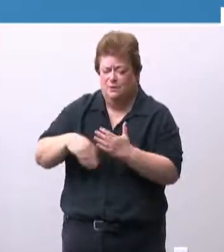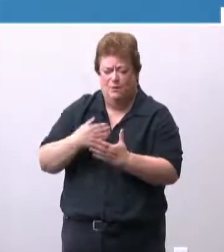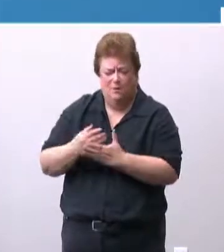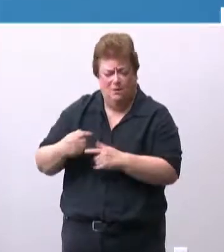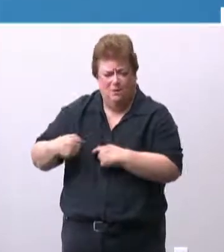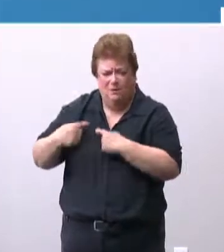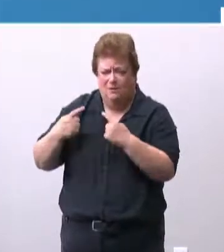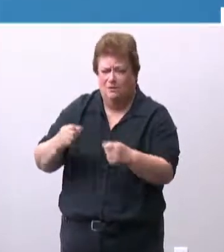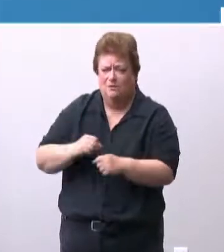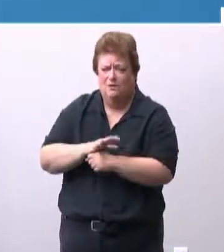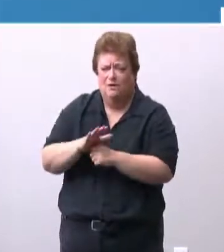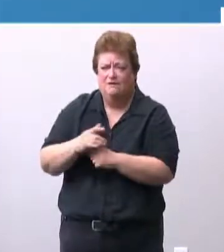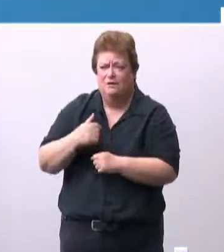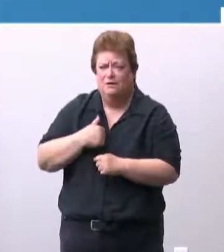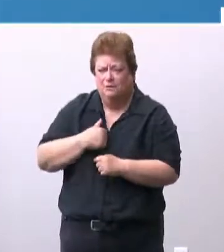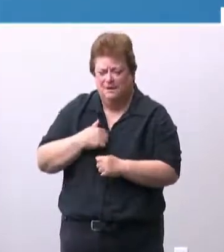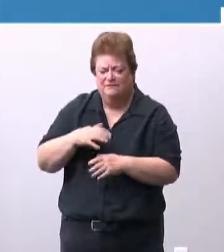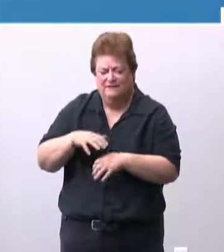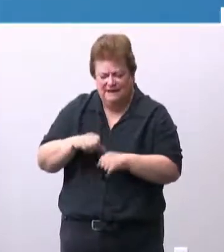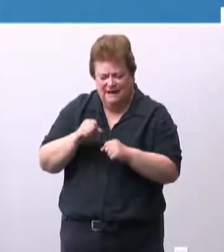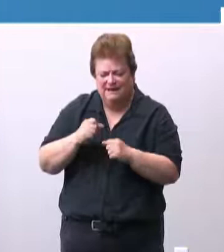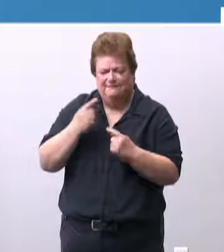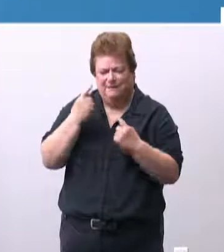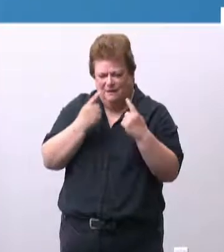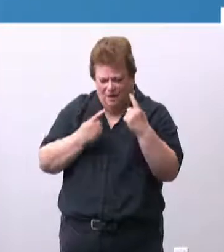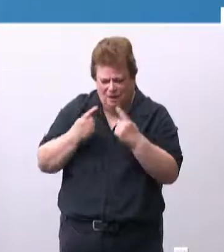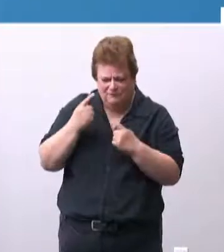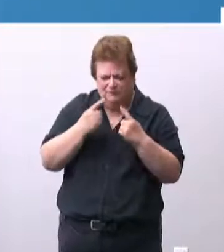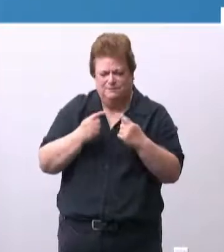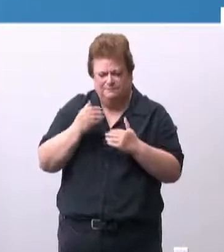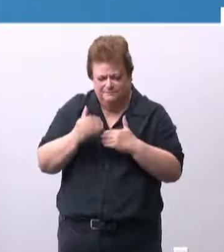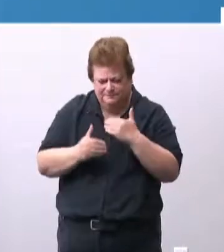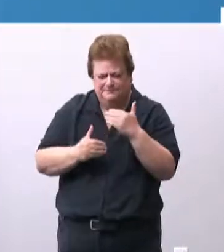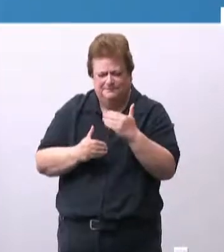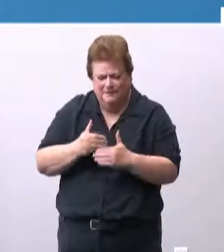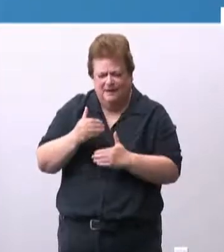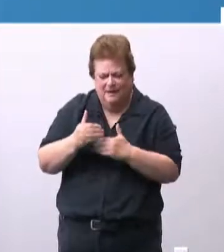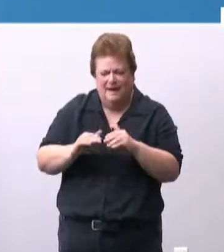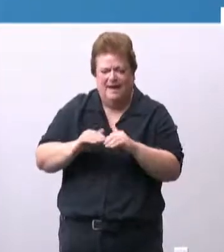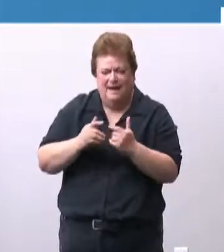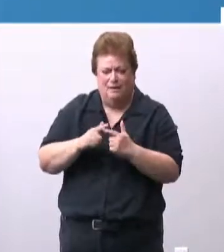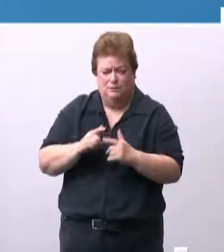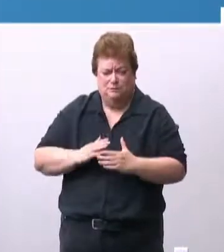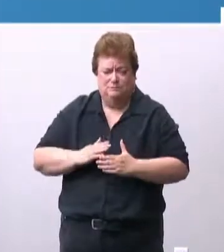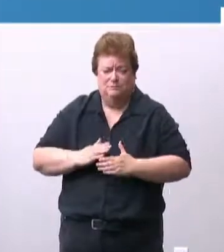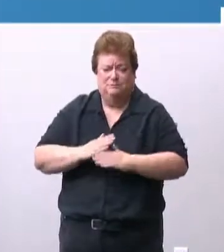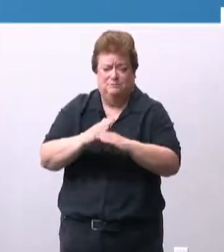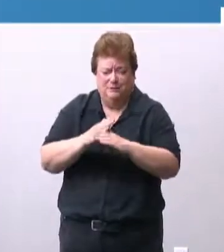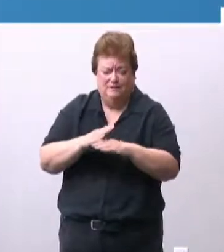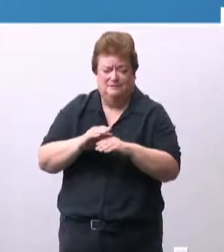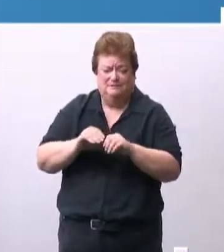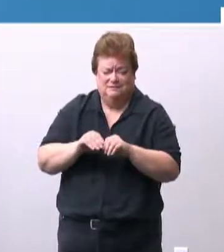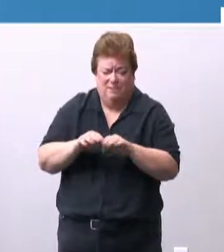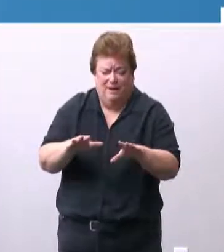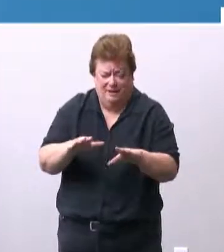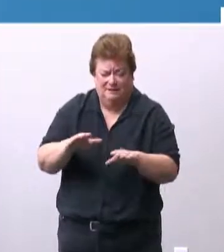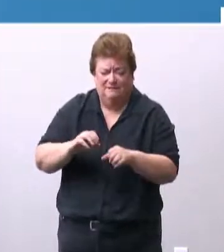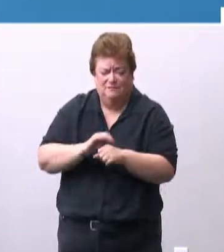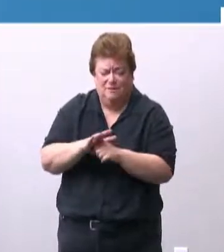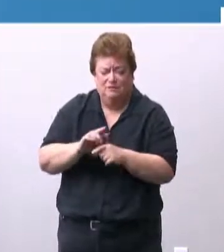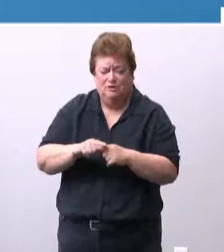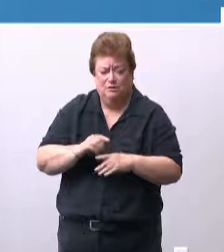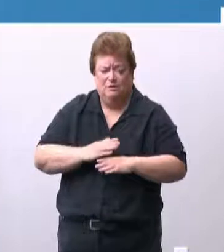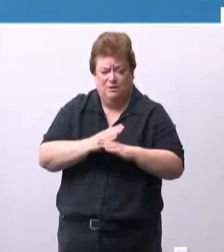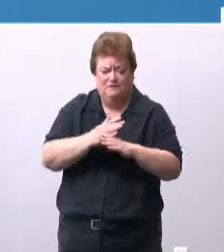taken thoughtful, measured steps based on data to slow the spread of the virus, to prevent illness and save